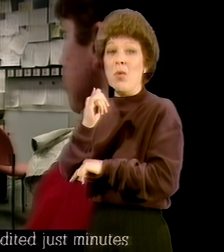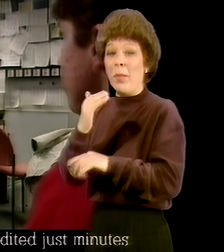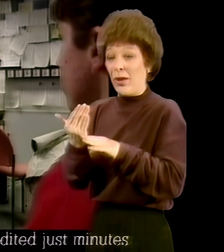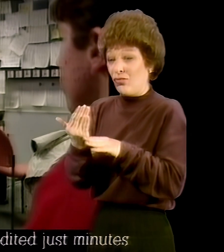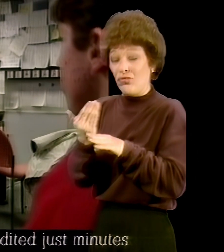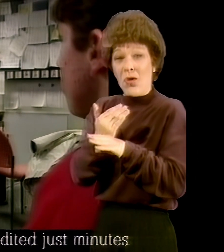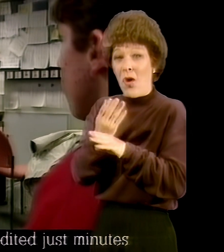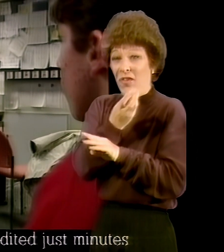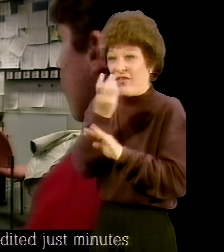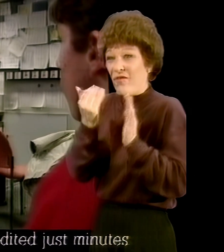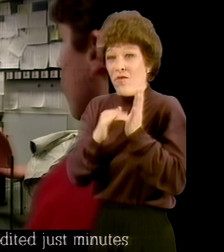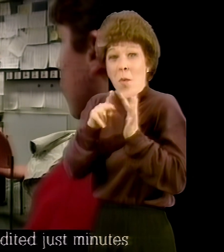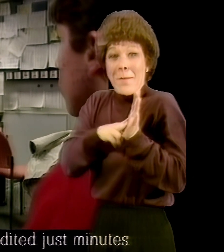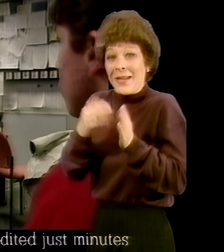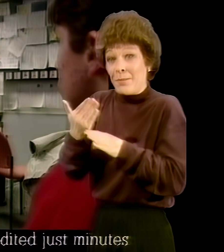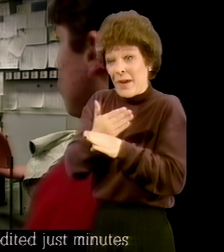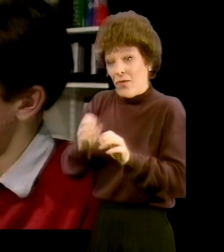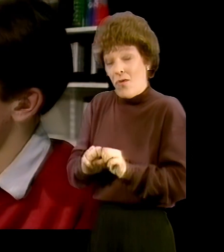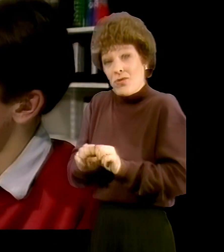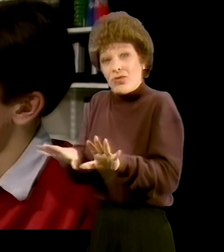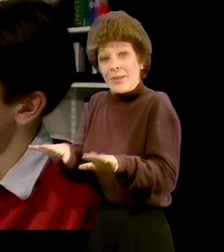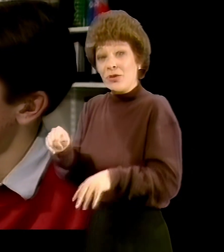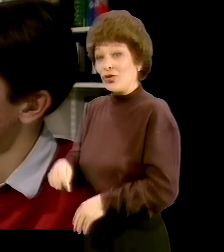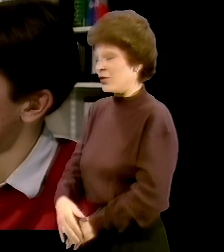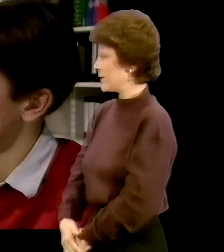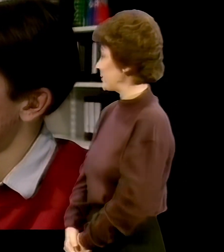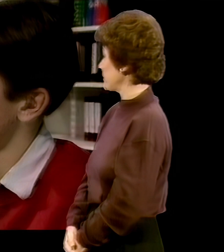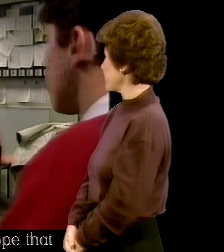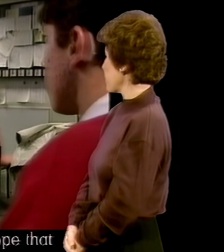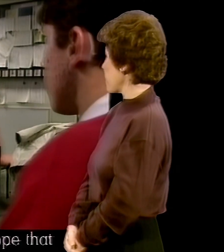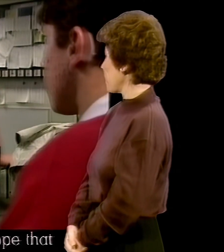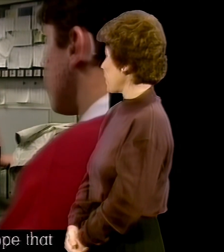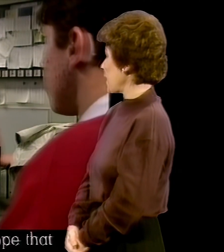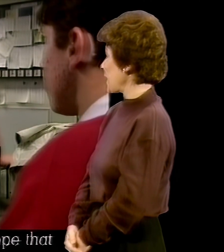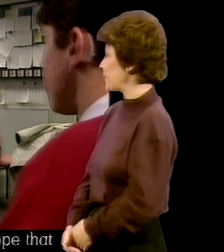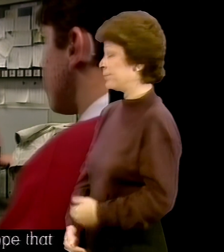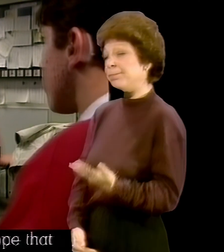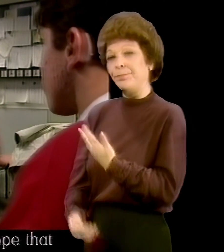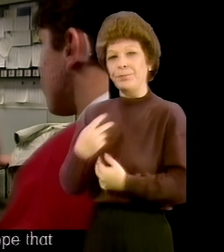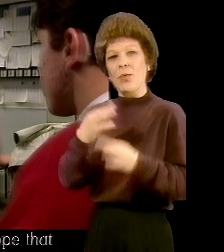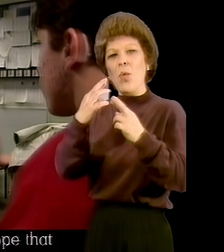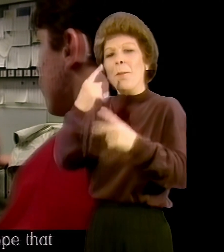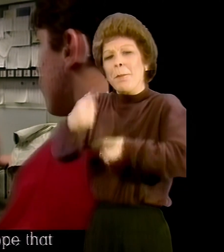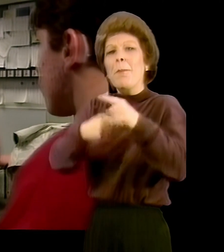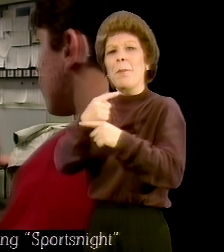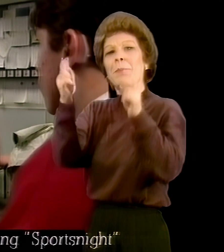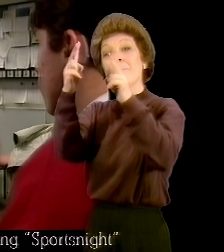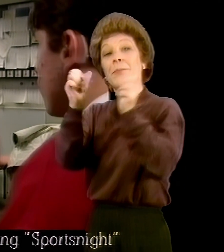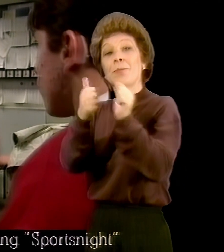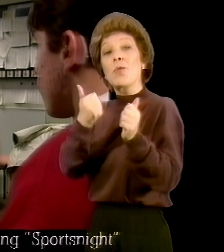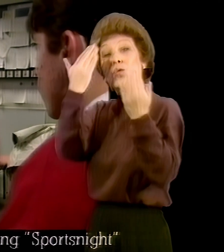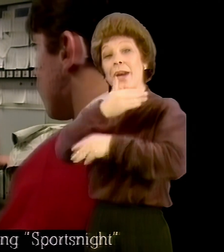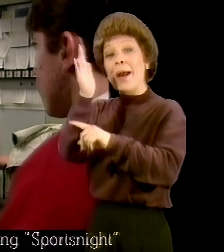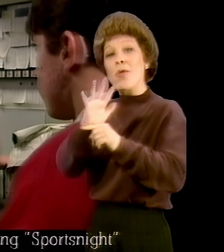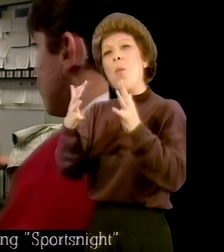matter of minutes before they appeared on the screen. We hope very much, maybe next year, that we will be doing the sports